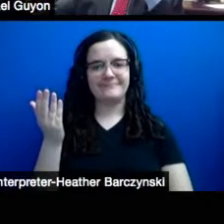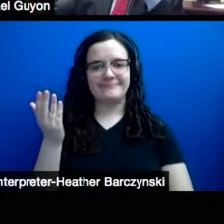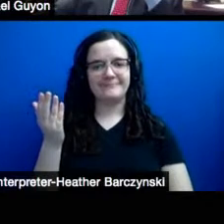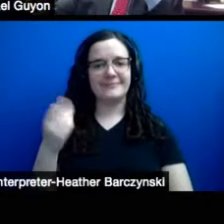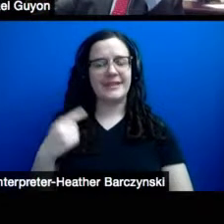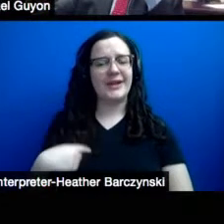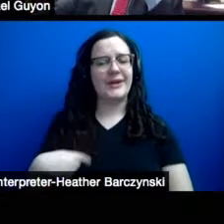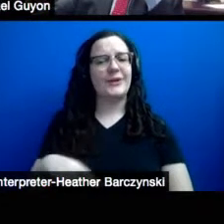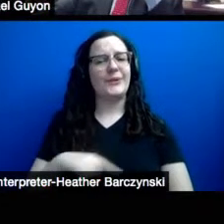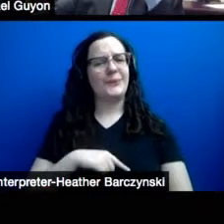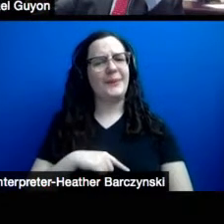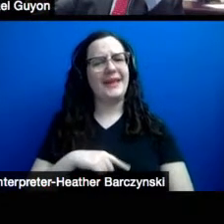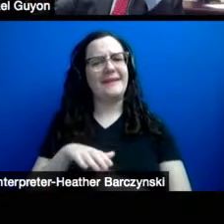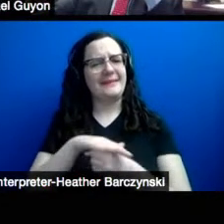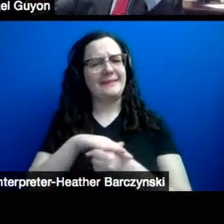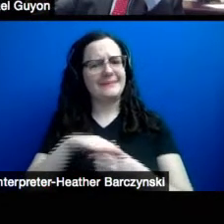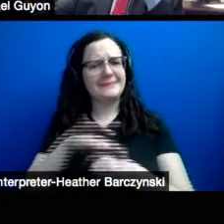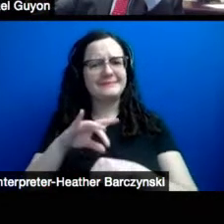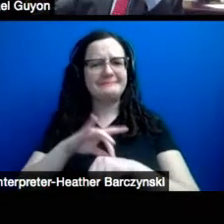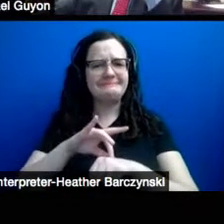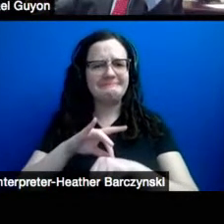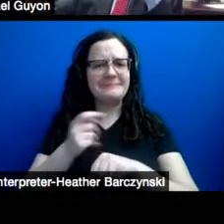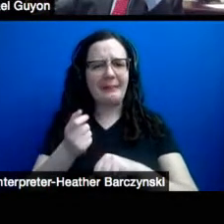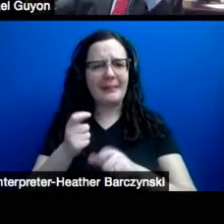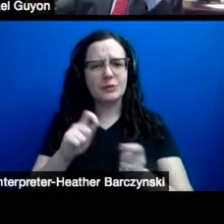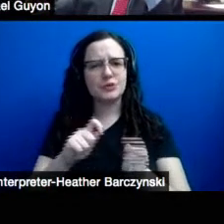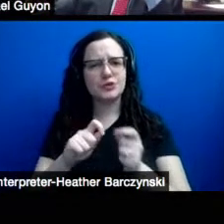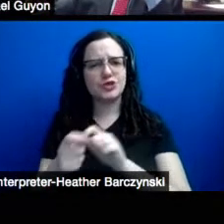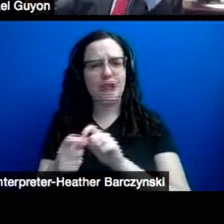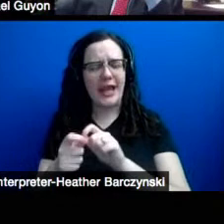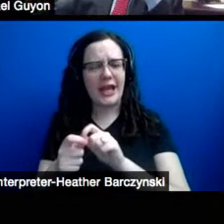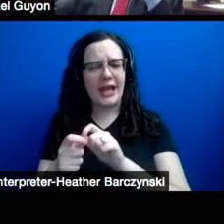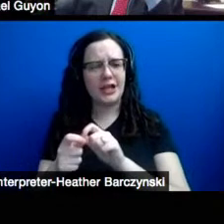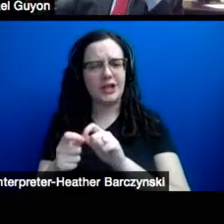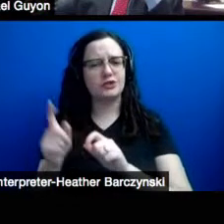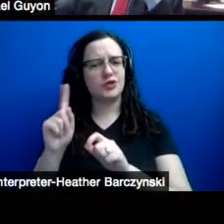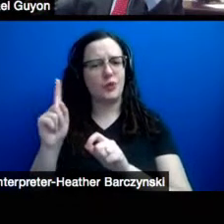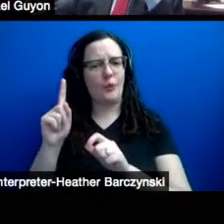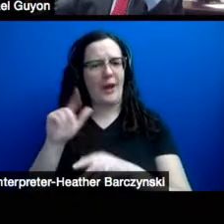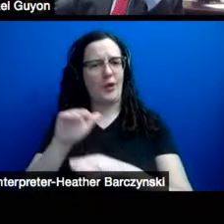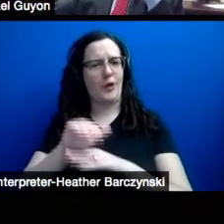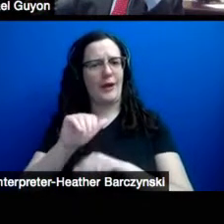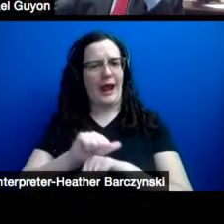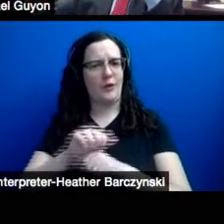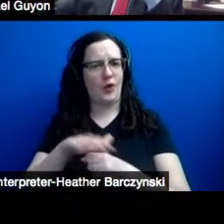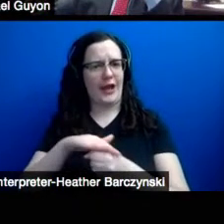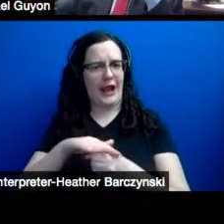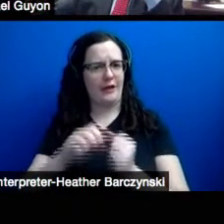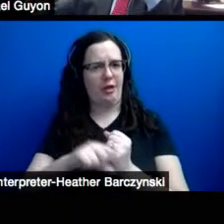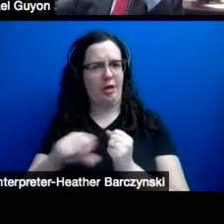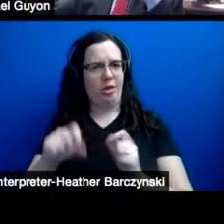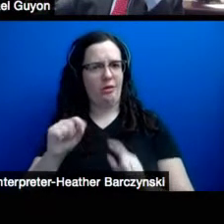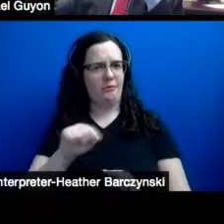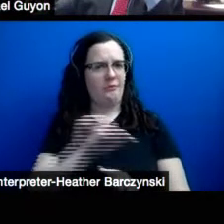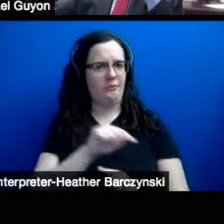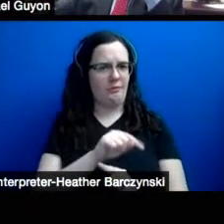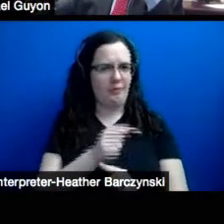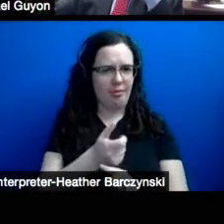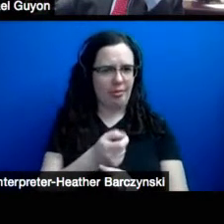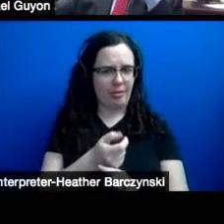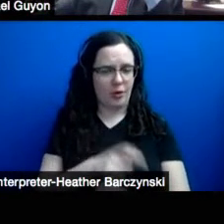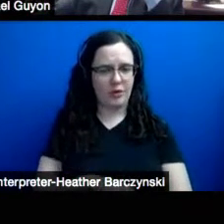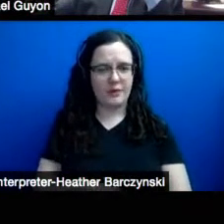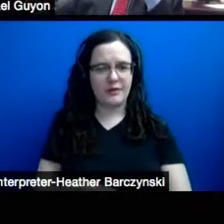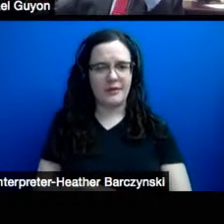small change in the delineation of the night work area, and it is one that